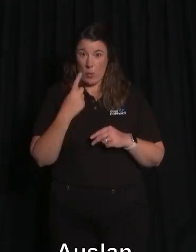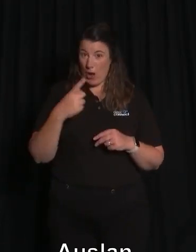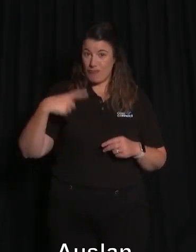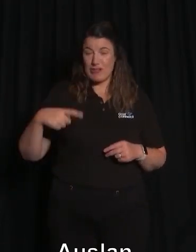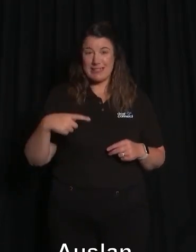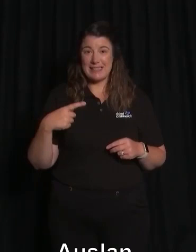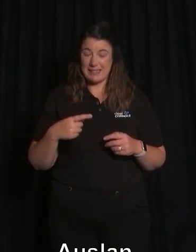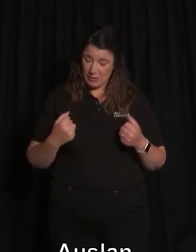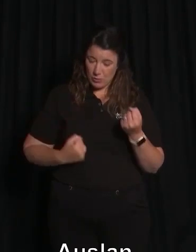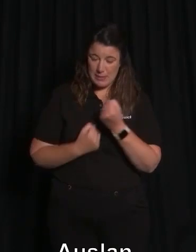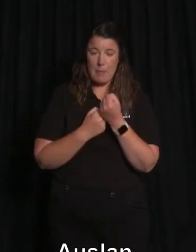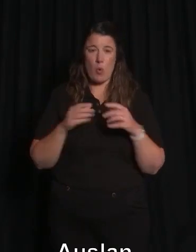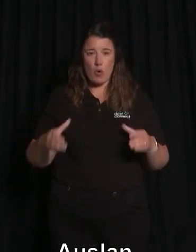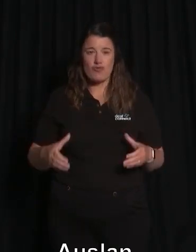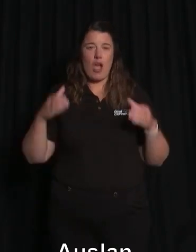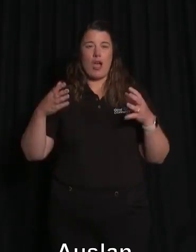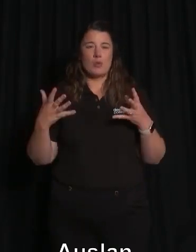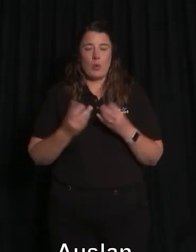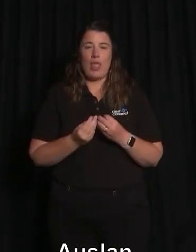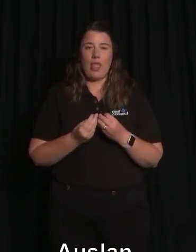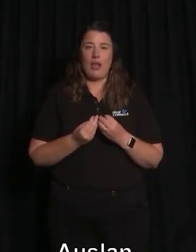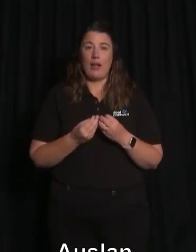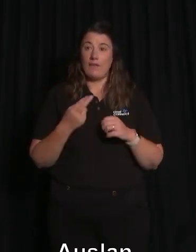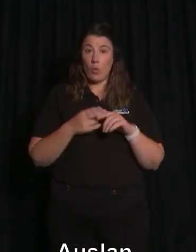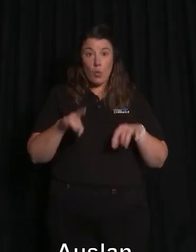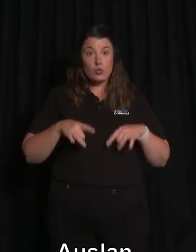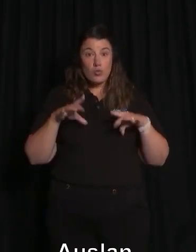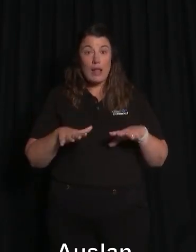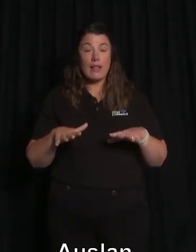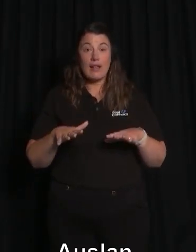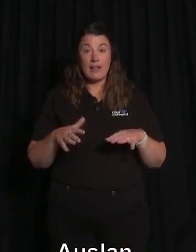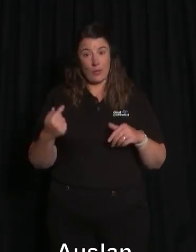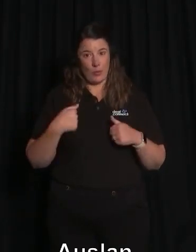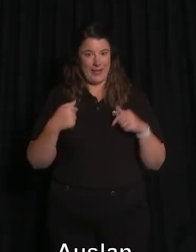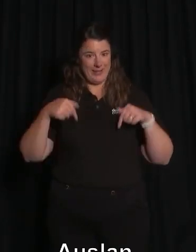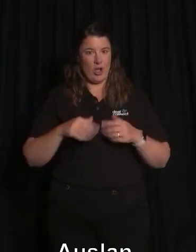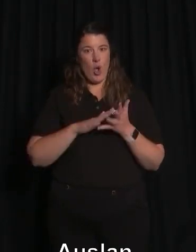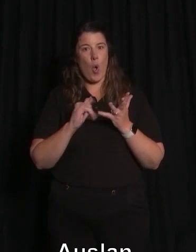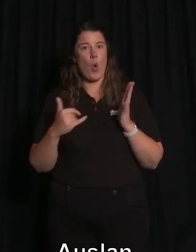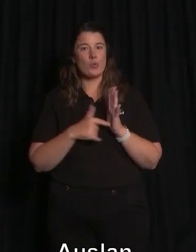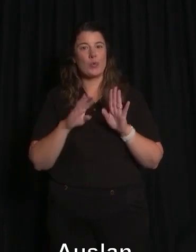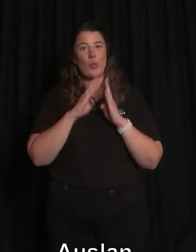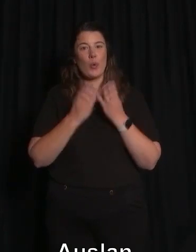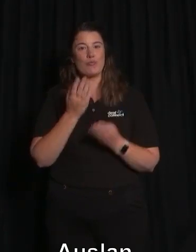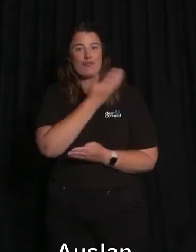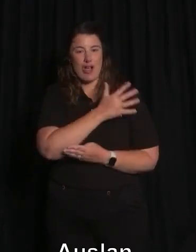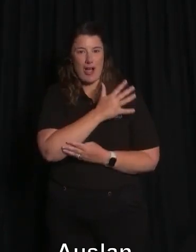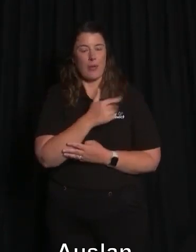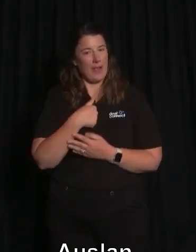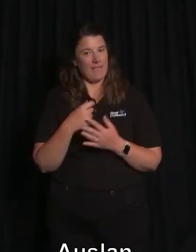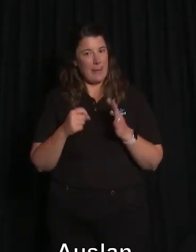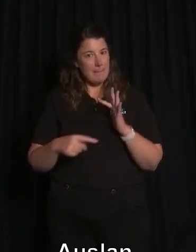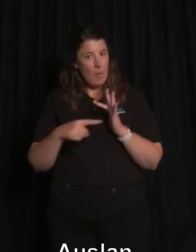World Pride Human Rights Conference. And for Australia, in hosting World Pride and this conference, we're presented with an